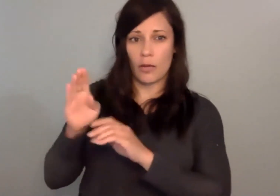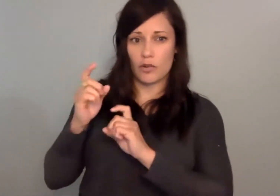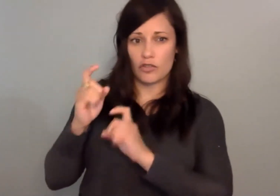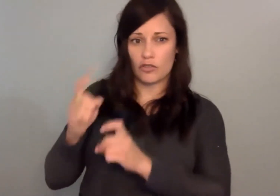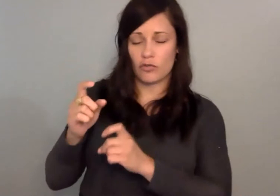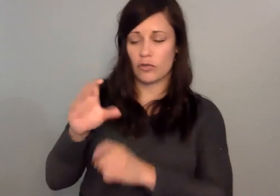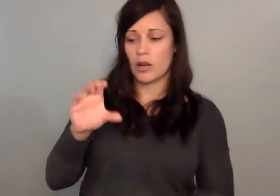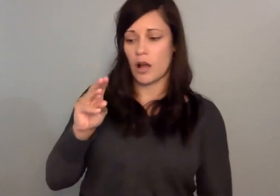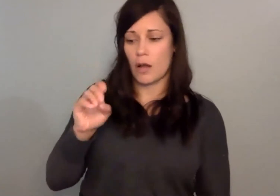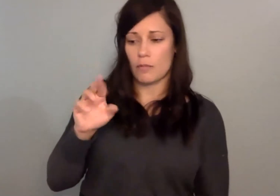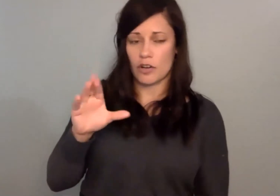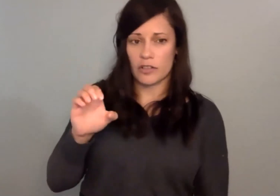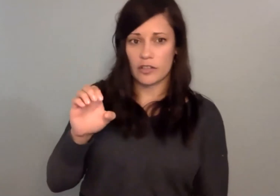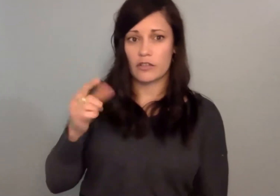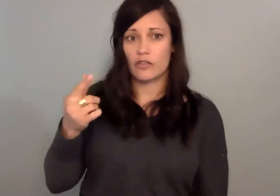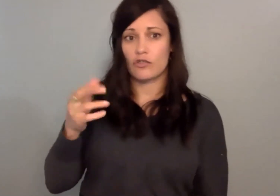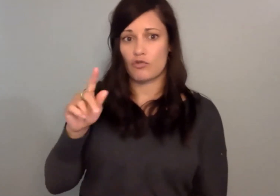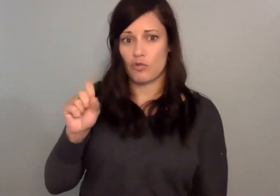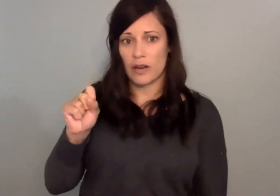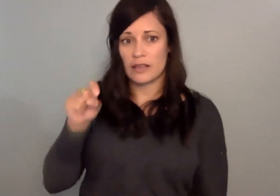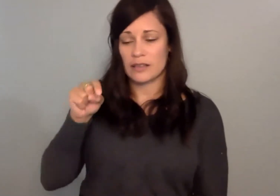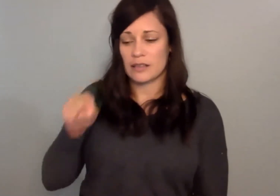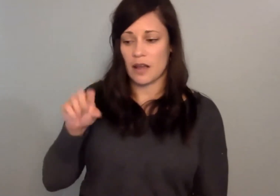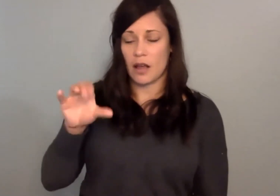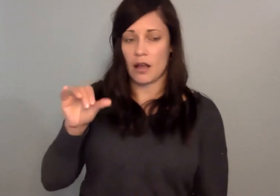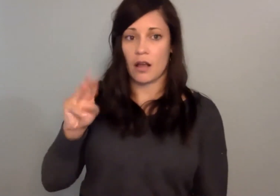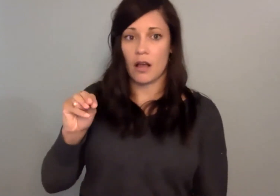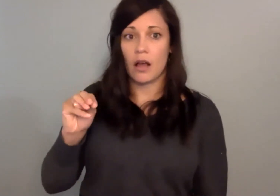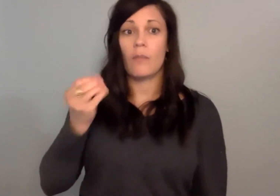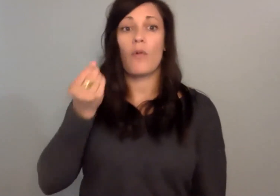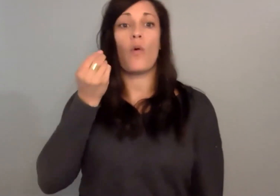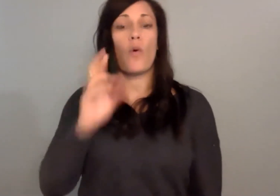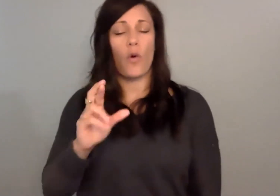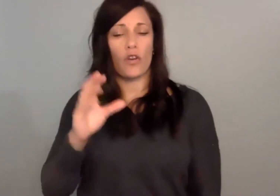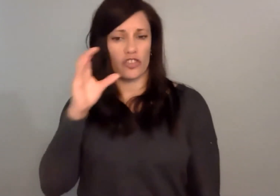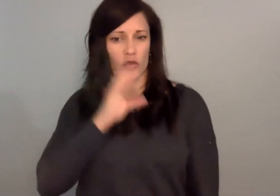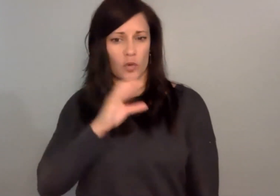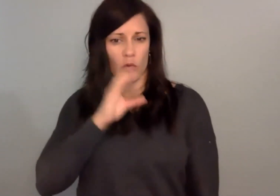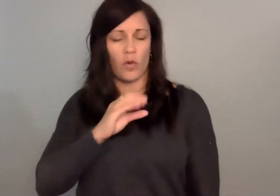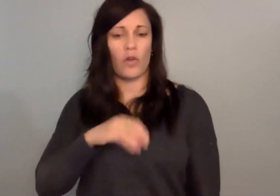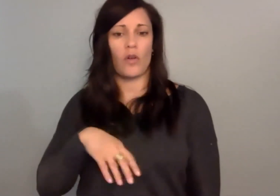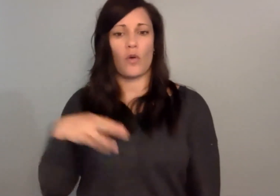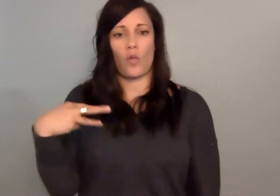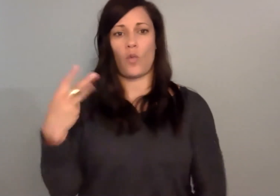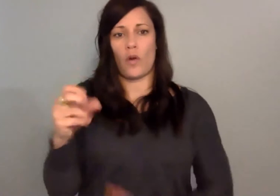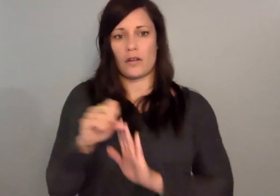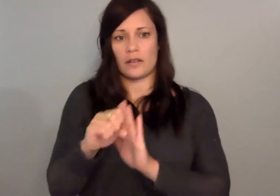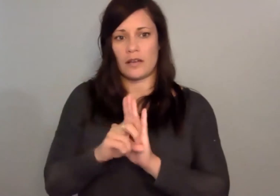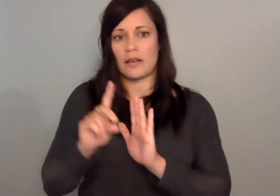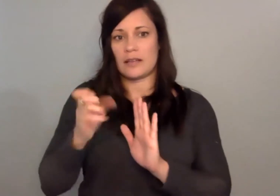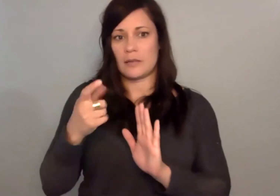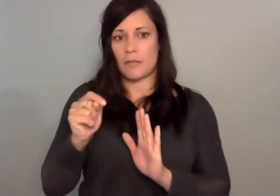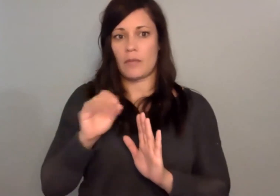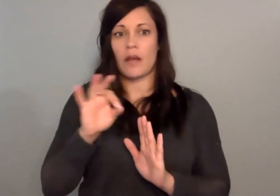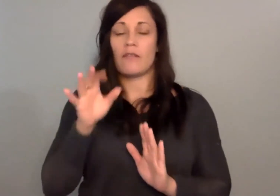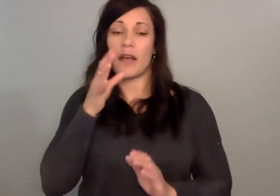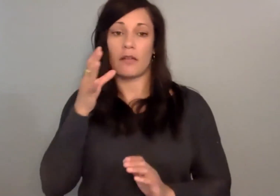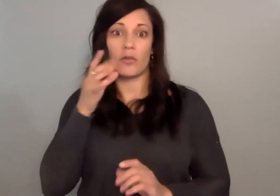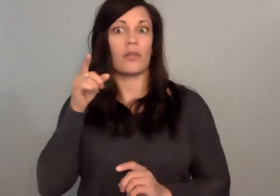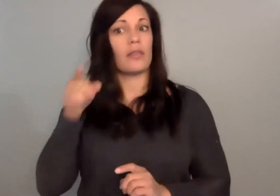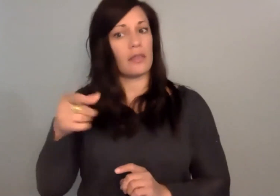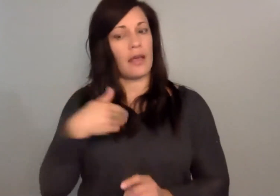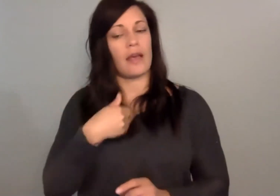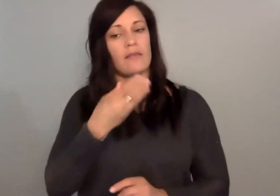commercegrants.com, or you can just Google Washington State Department of Agriculture, and they have a number of different